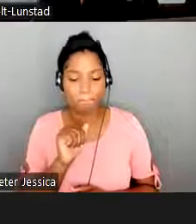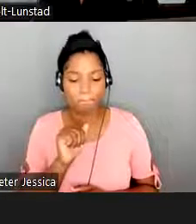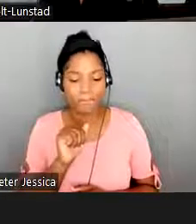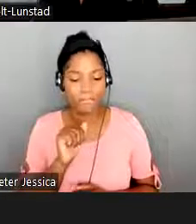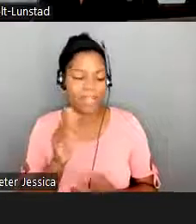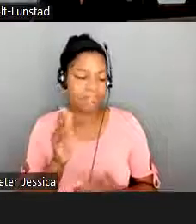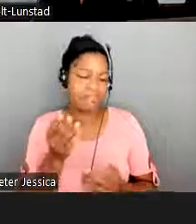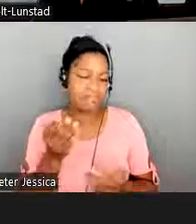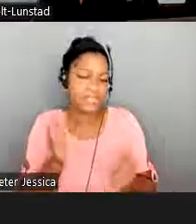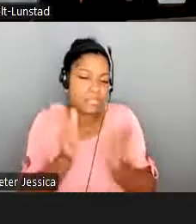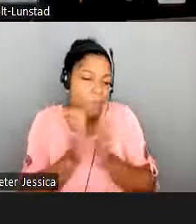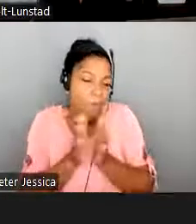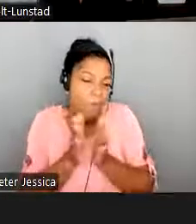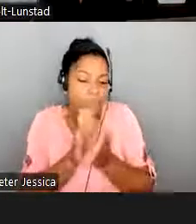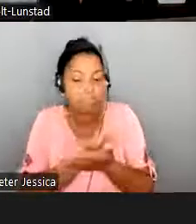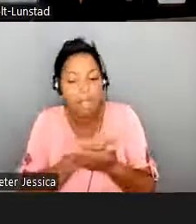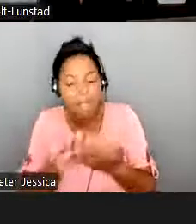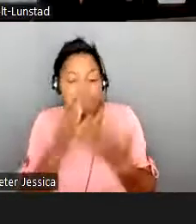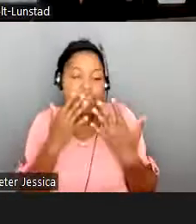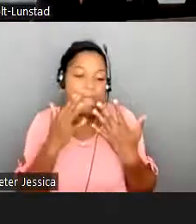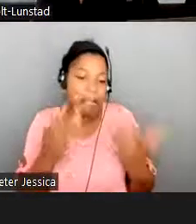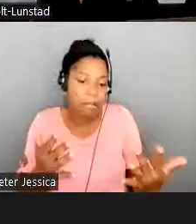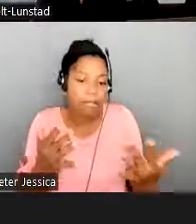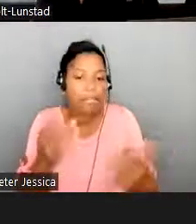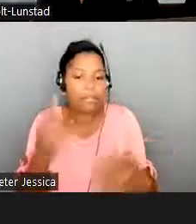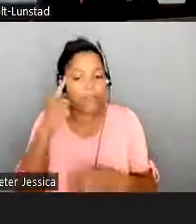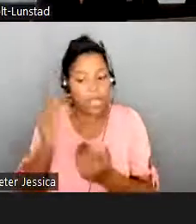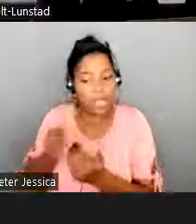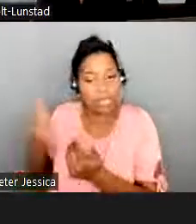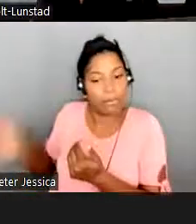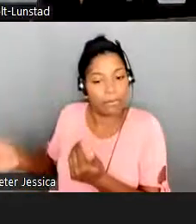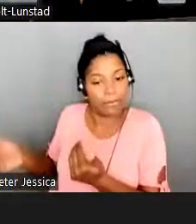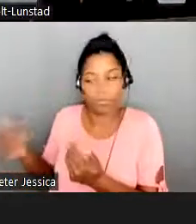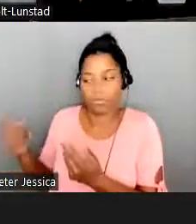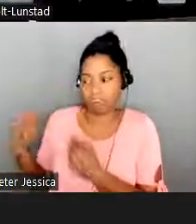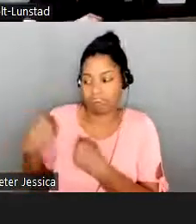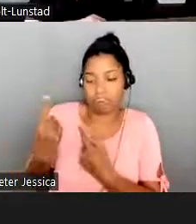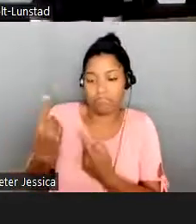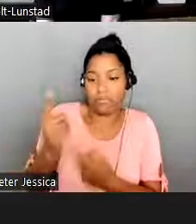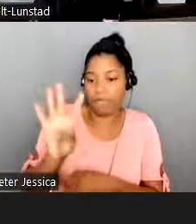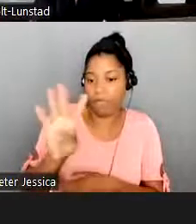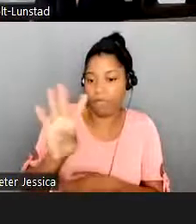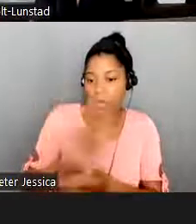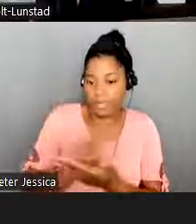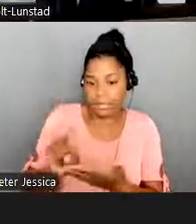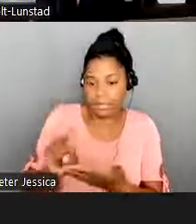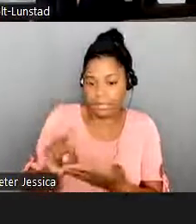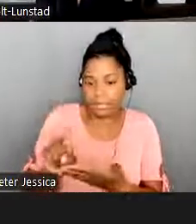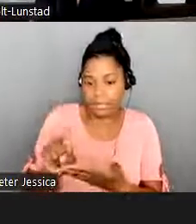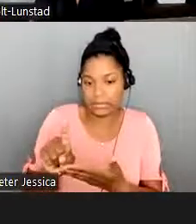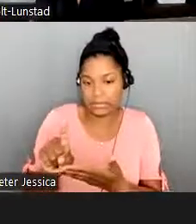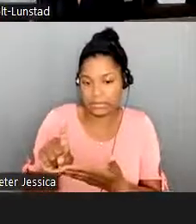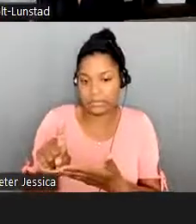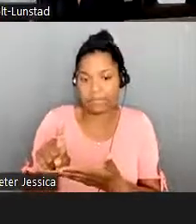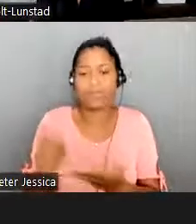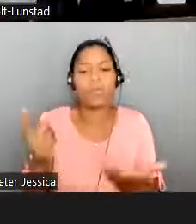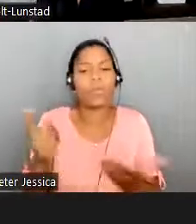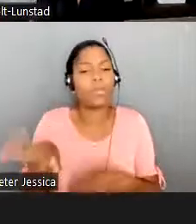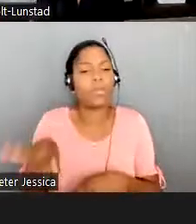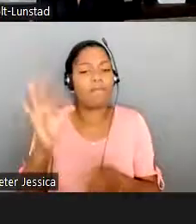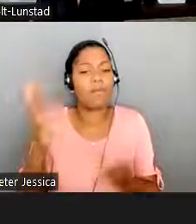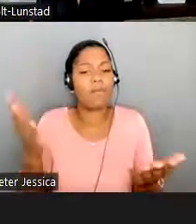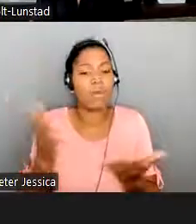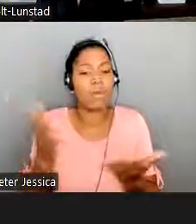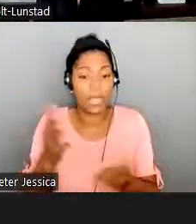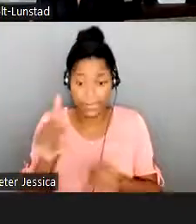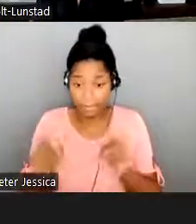acts of kindness for a neighbor over the course of the 4 weeks. And what we found was that participants who